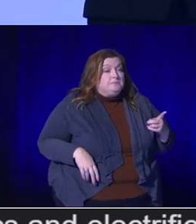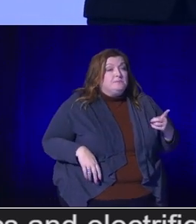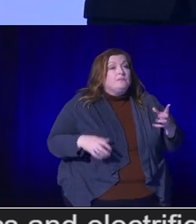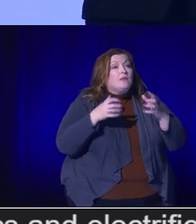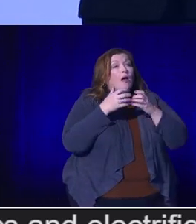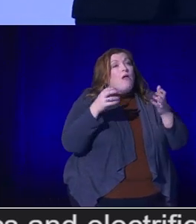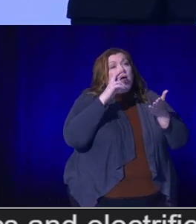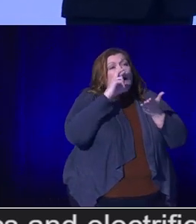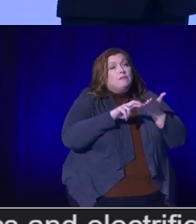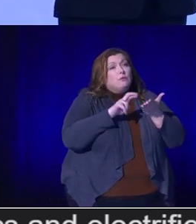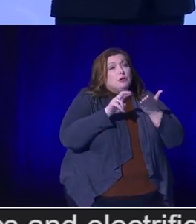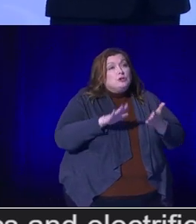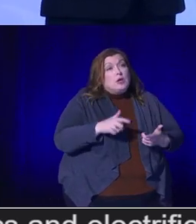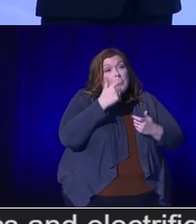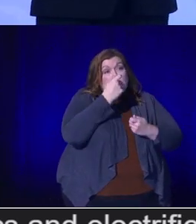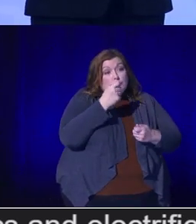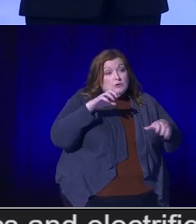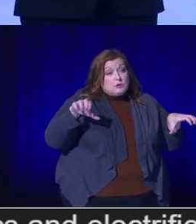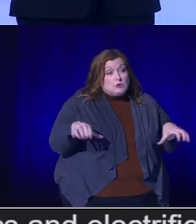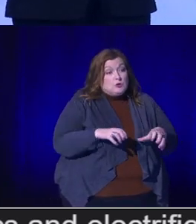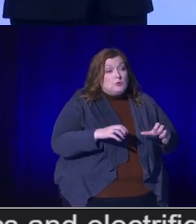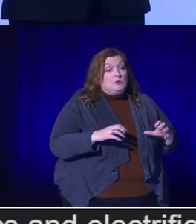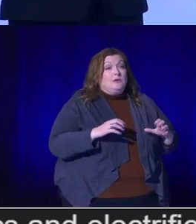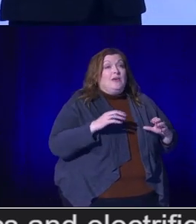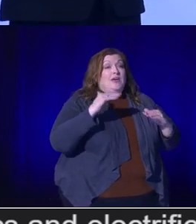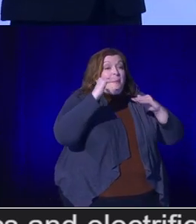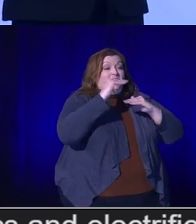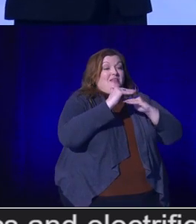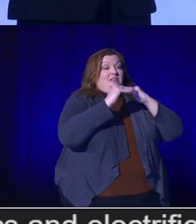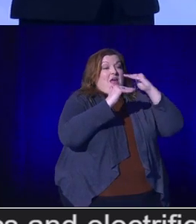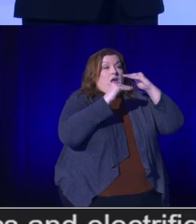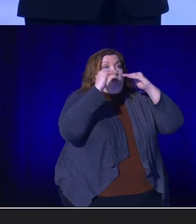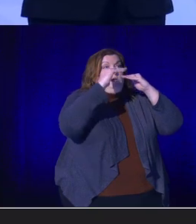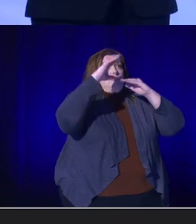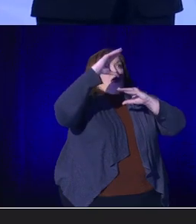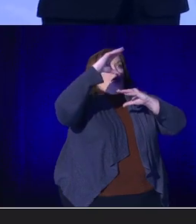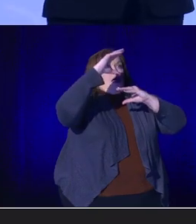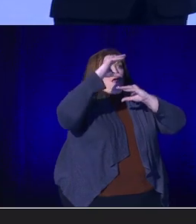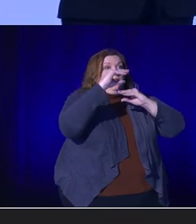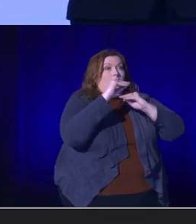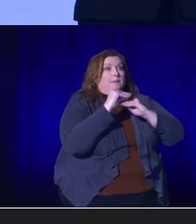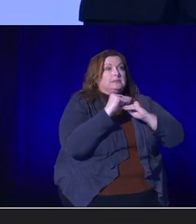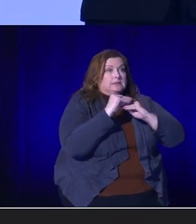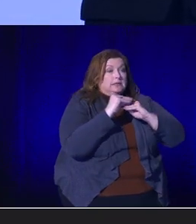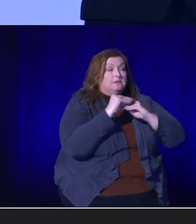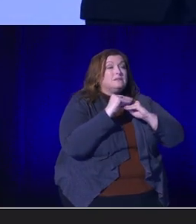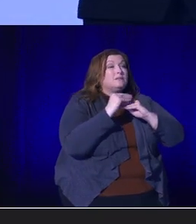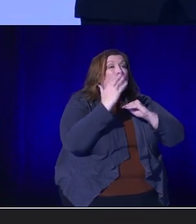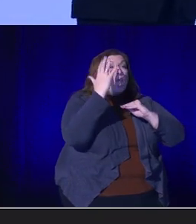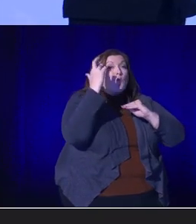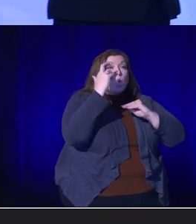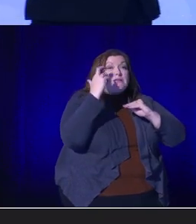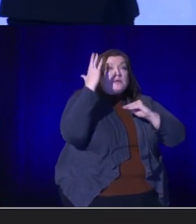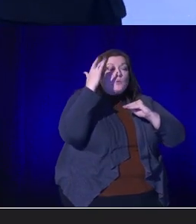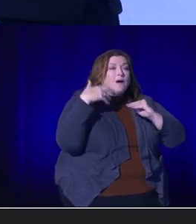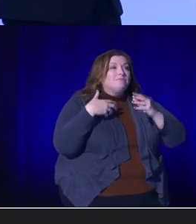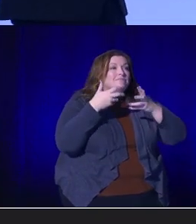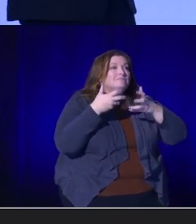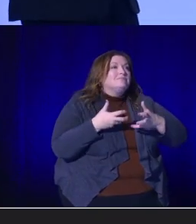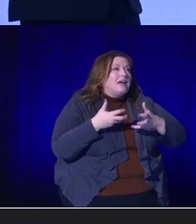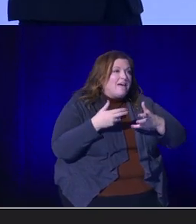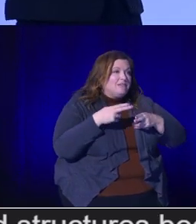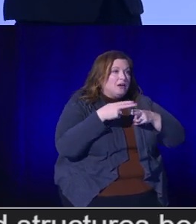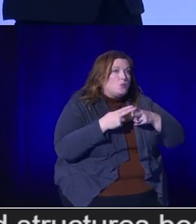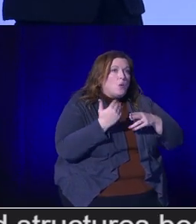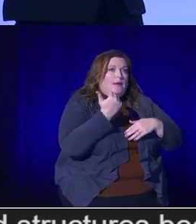researchers are interested in doing is collapsing those layered structures, because they take up a lot of volume and weight. And most prominently,